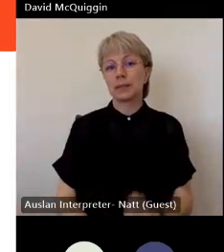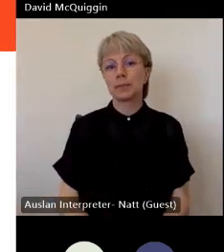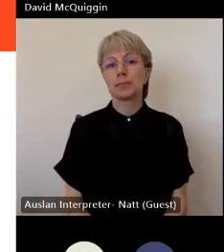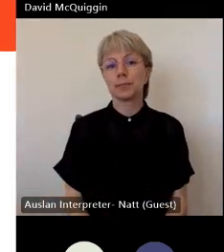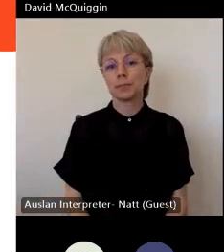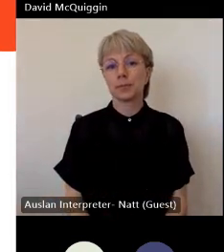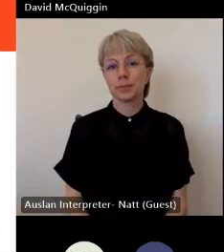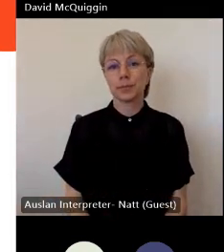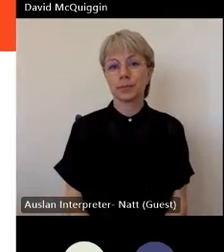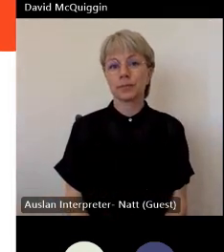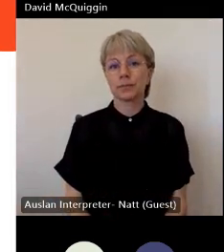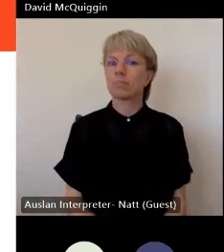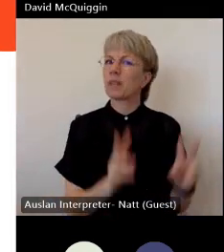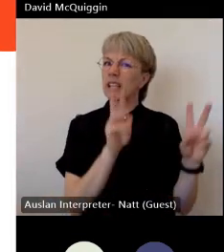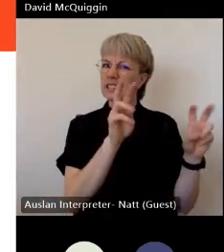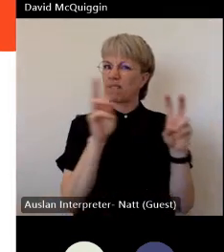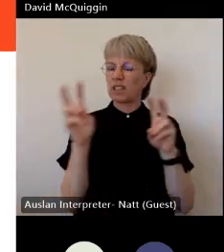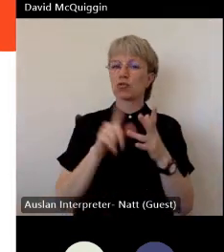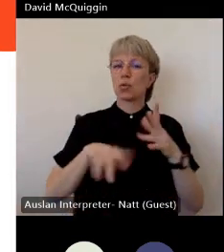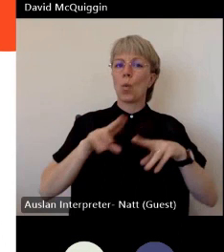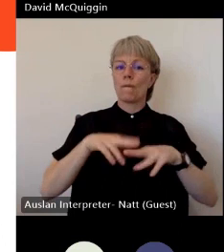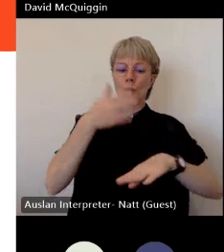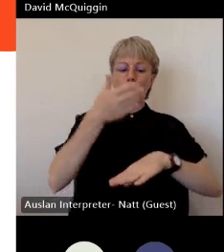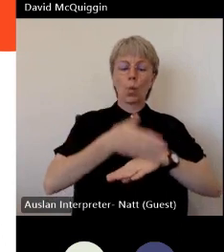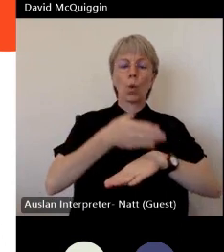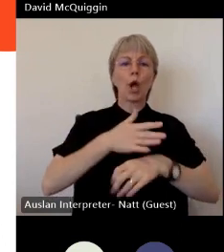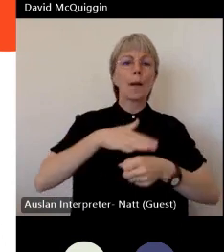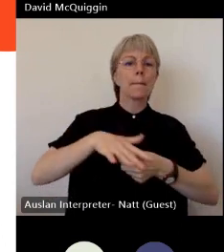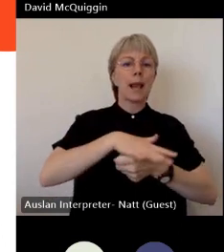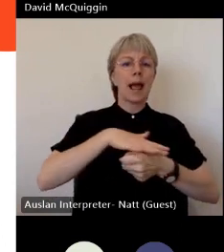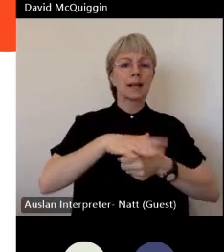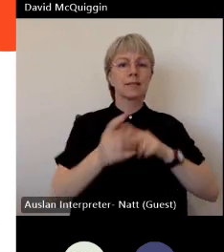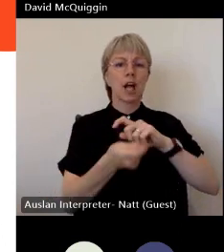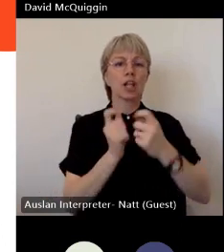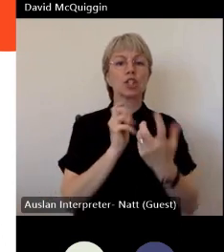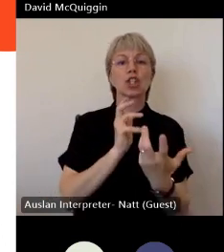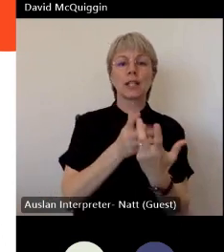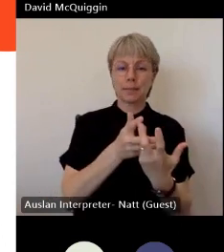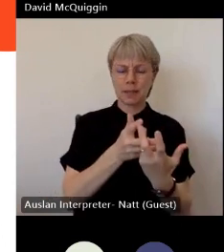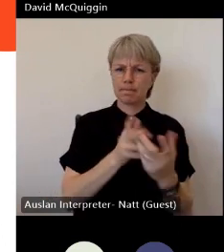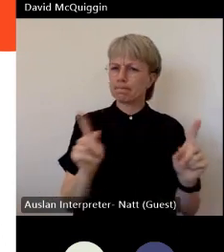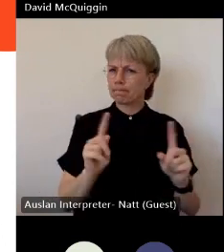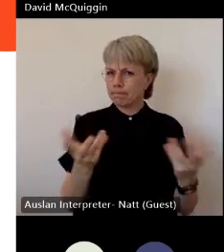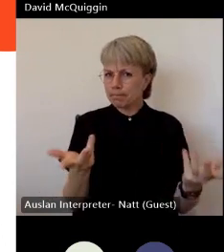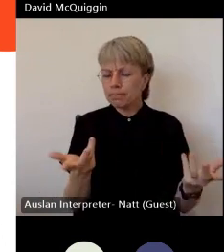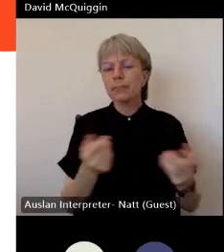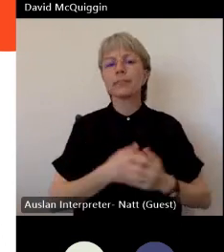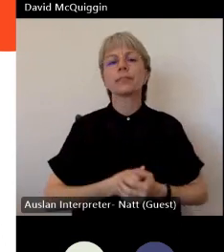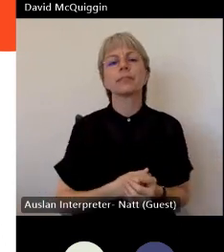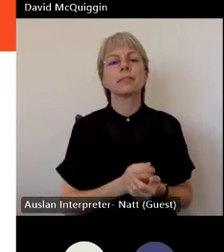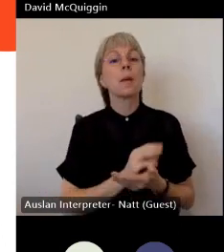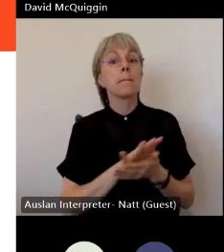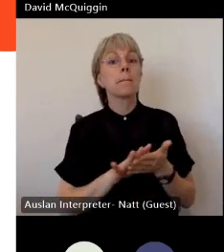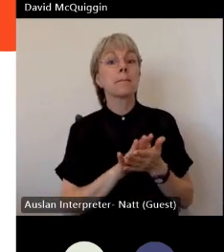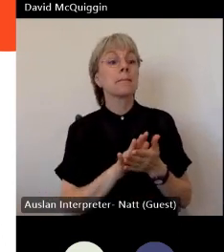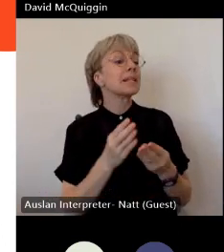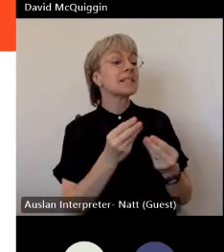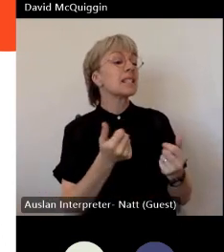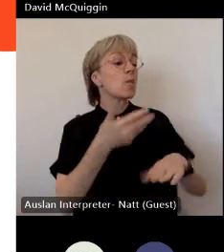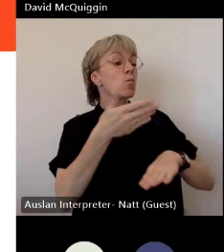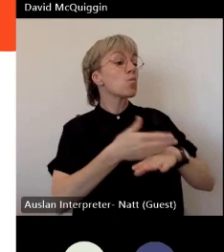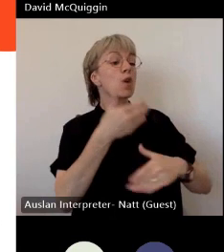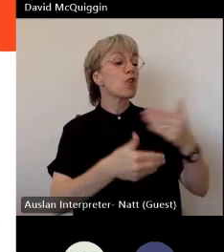So, definition of workplace adjustments. A workplace adjustment is a change to a work